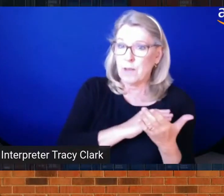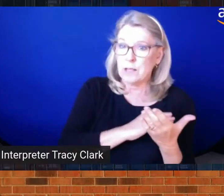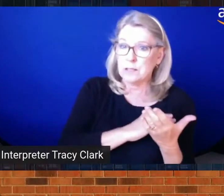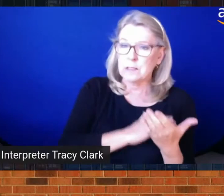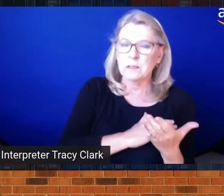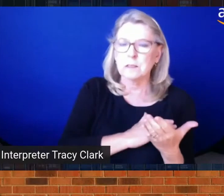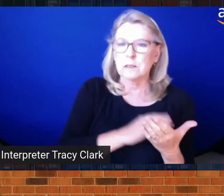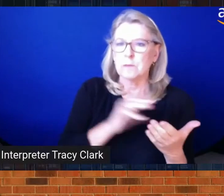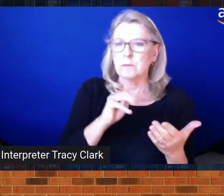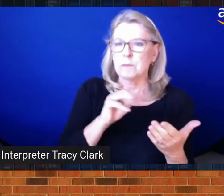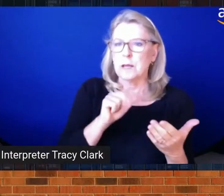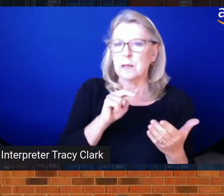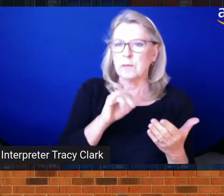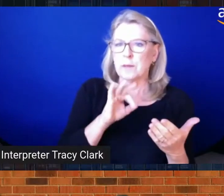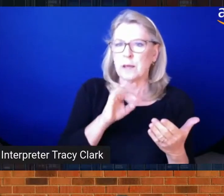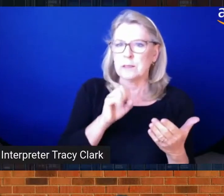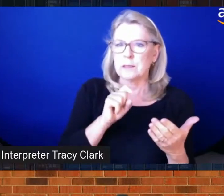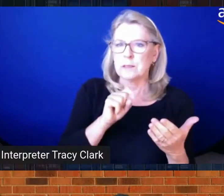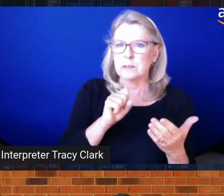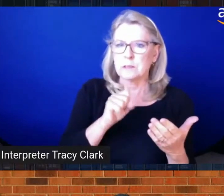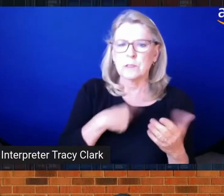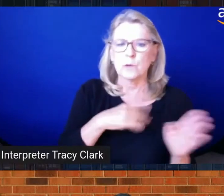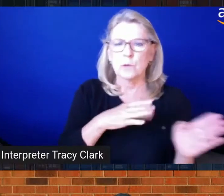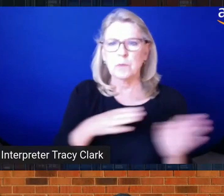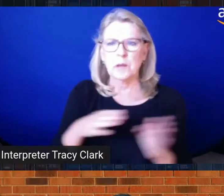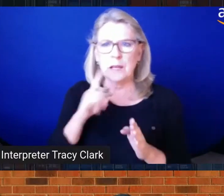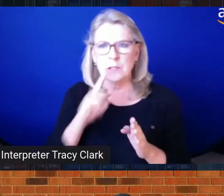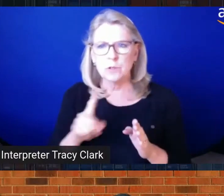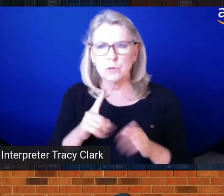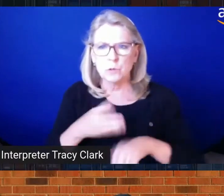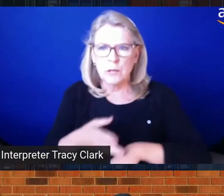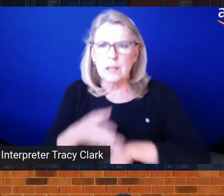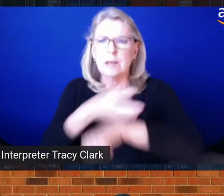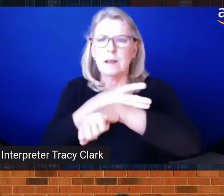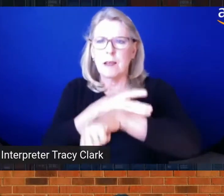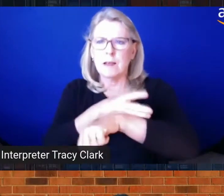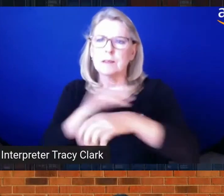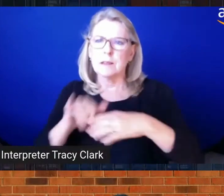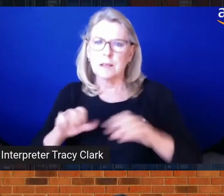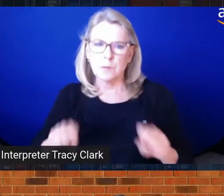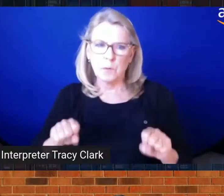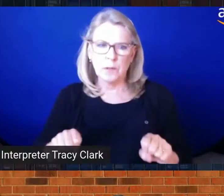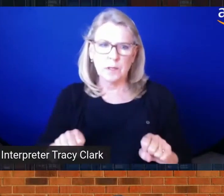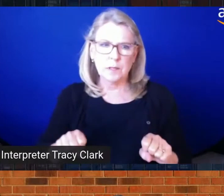planning on enhancing that capability. Cool. Thank you, Ellie. Thanks so